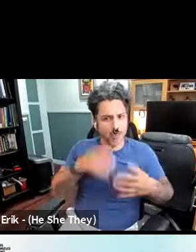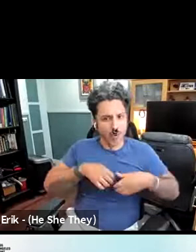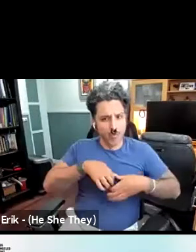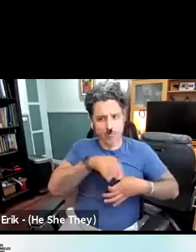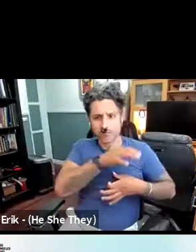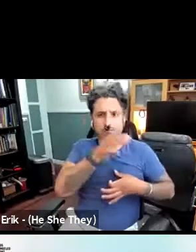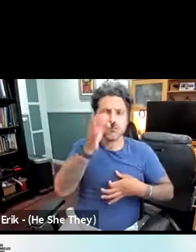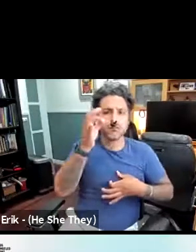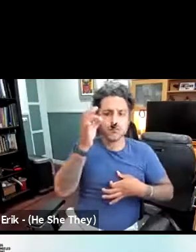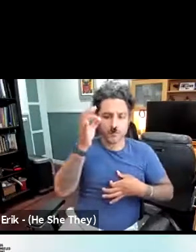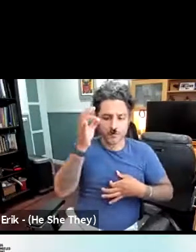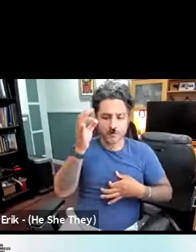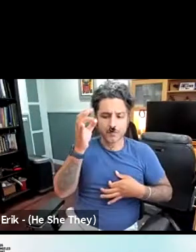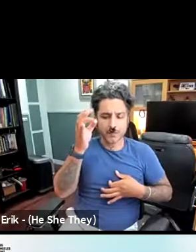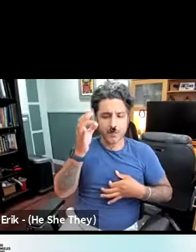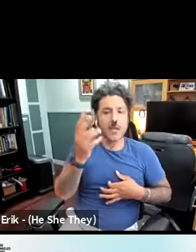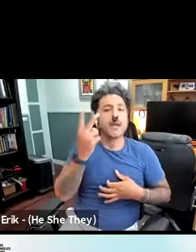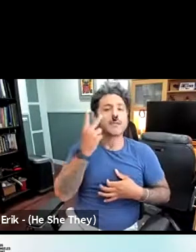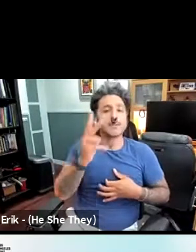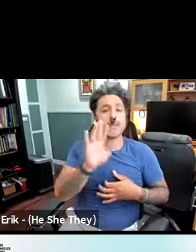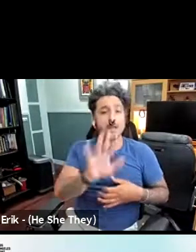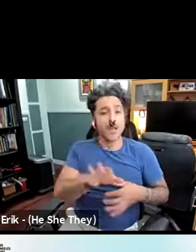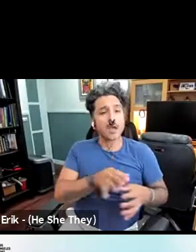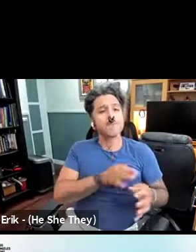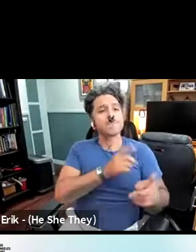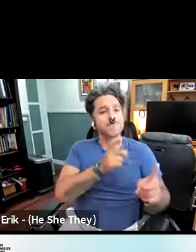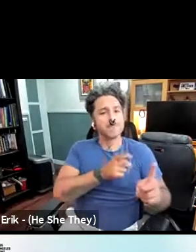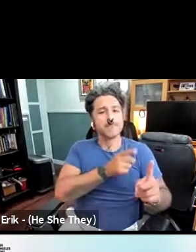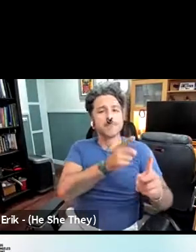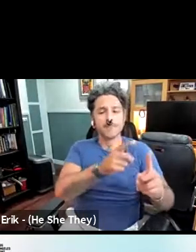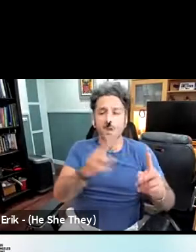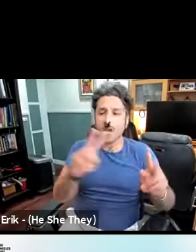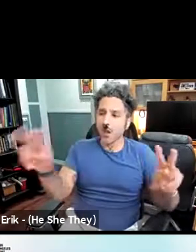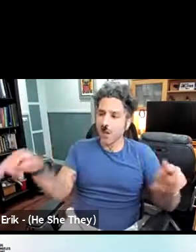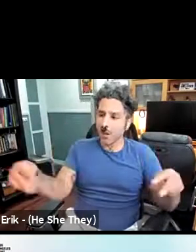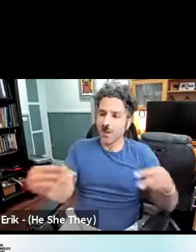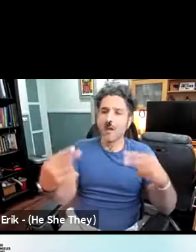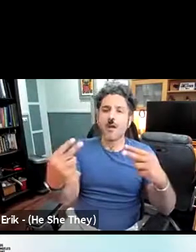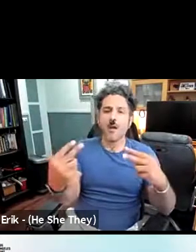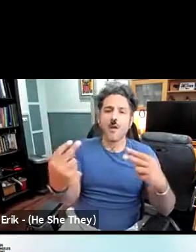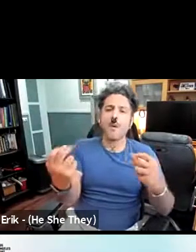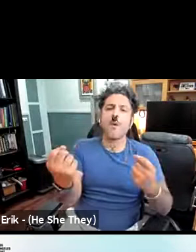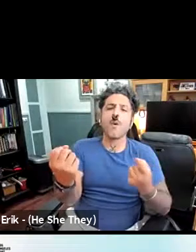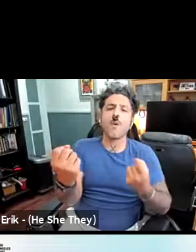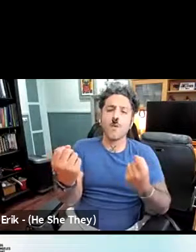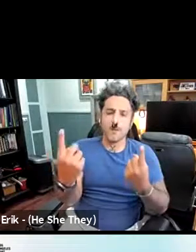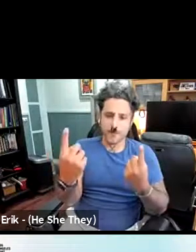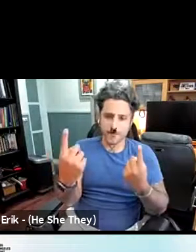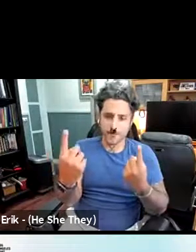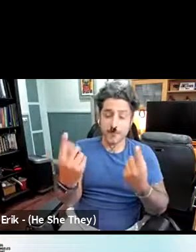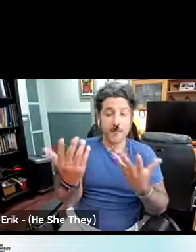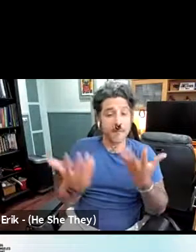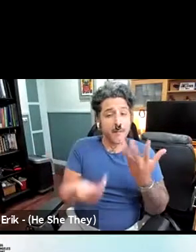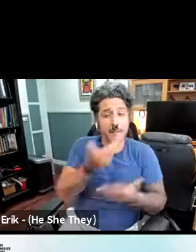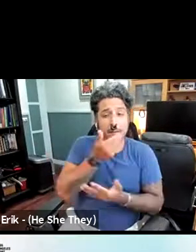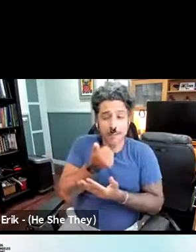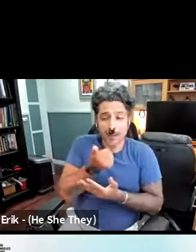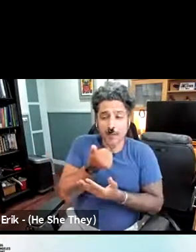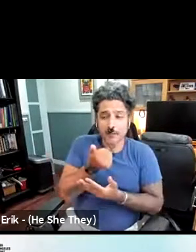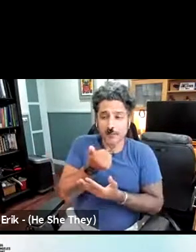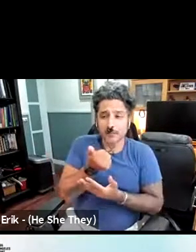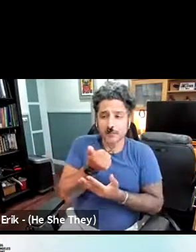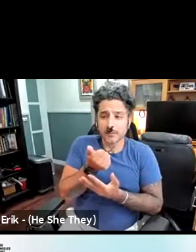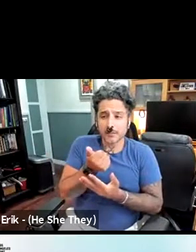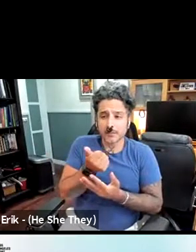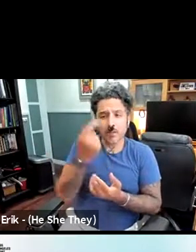see that you're getting to a place where you see me and I see you, and we may have the best of intention and we